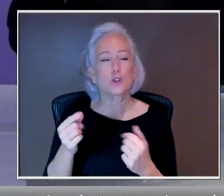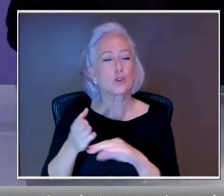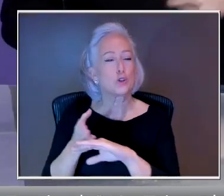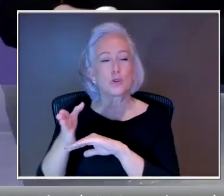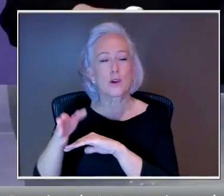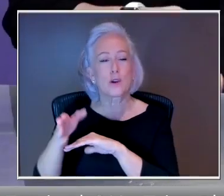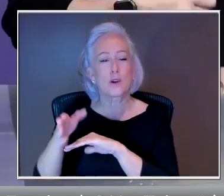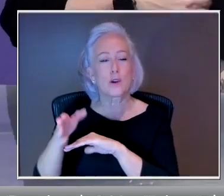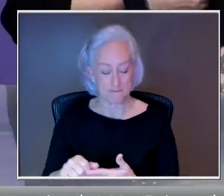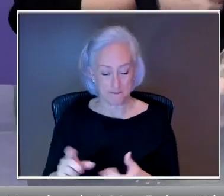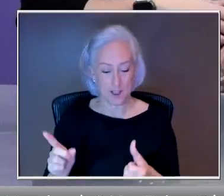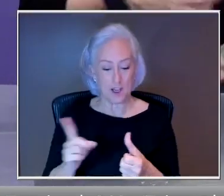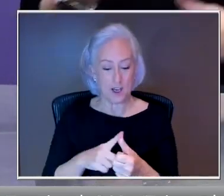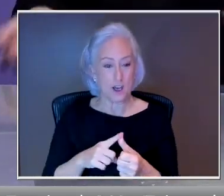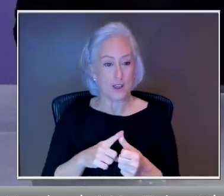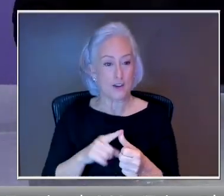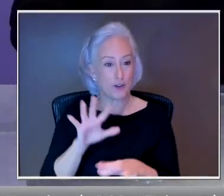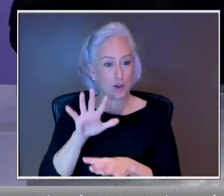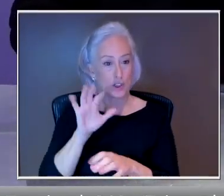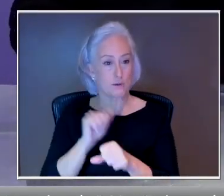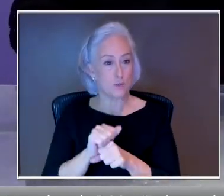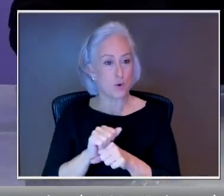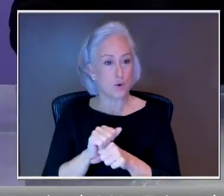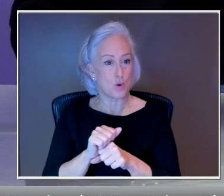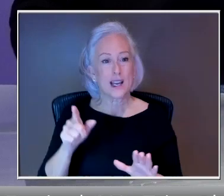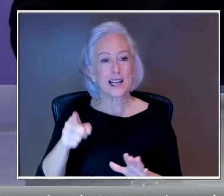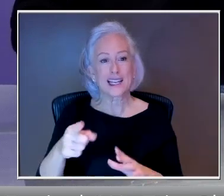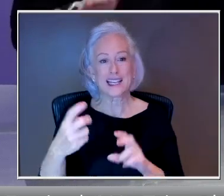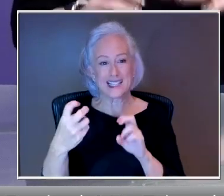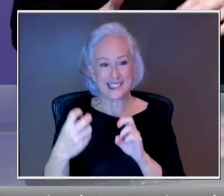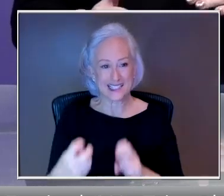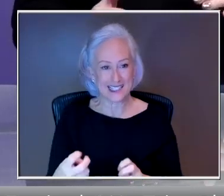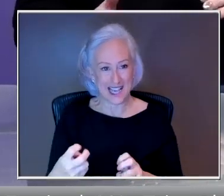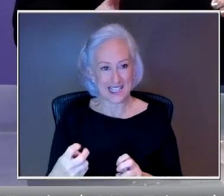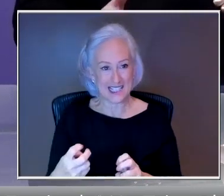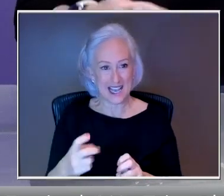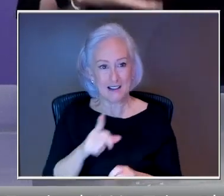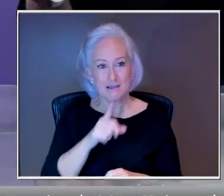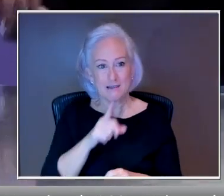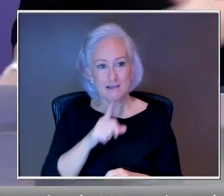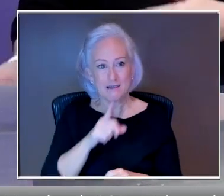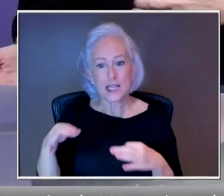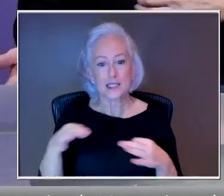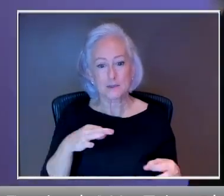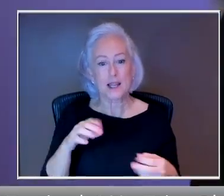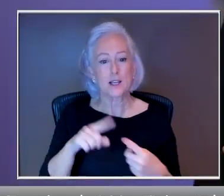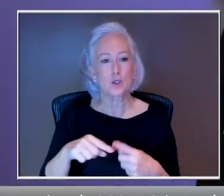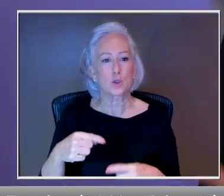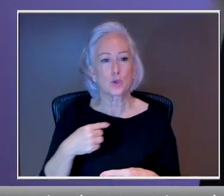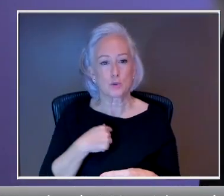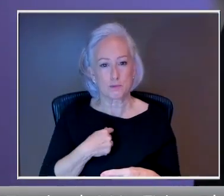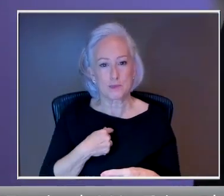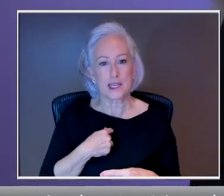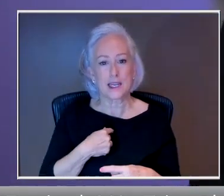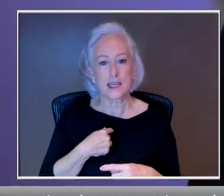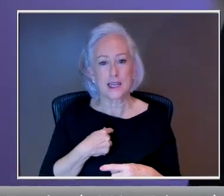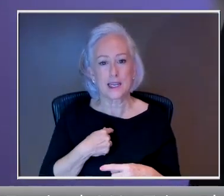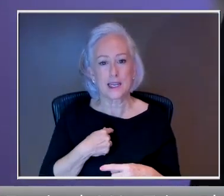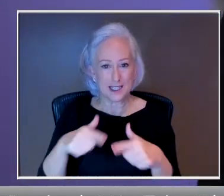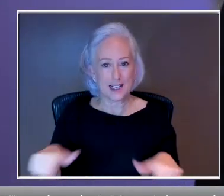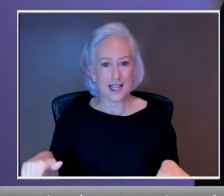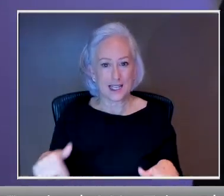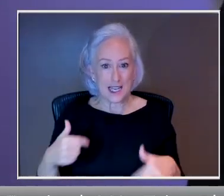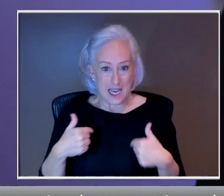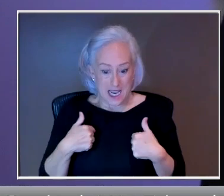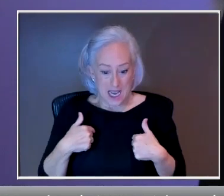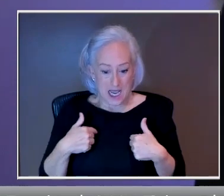first visit was great, and like what he said, he sat down and really explained it more in layman's terms. I mean, I do a lot of medical interpreting,